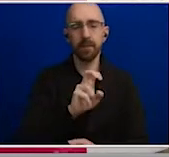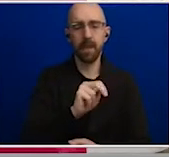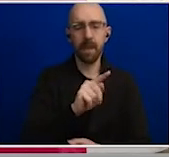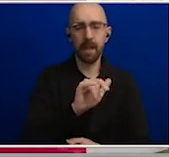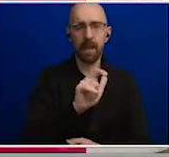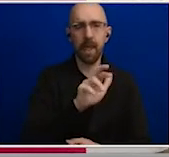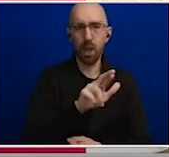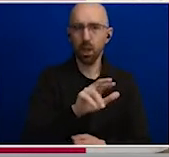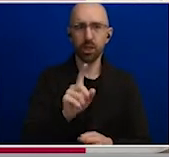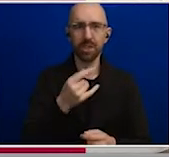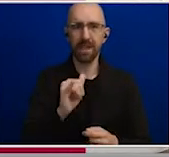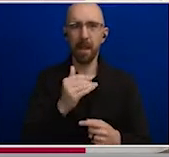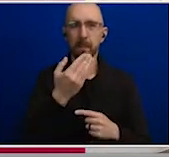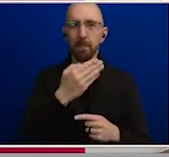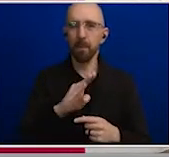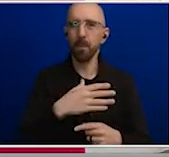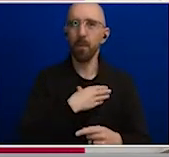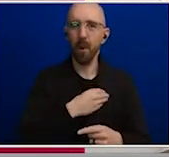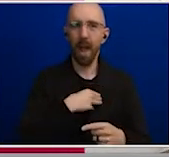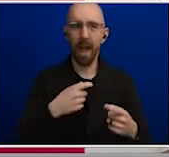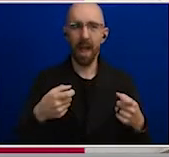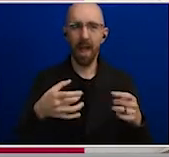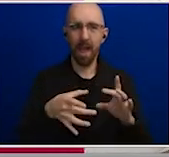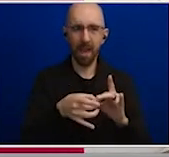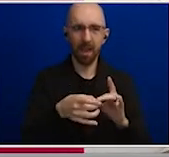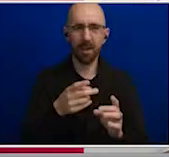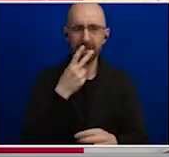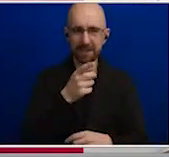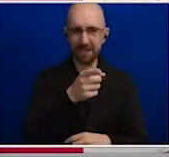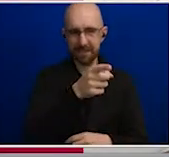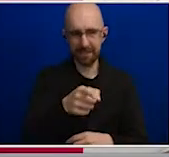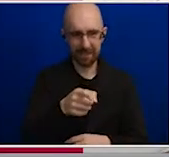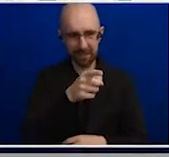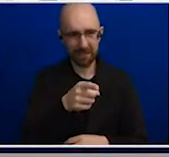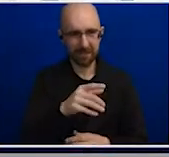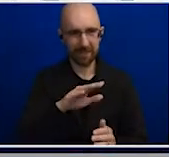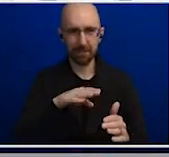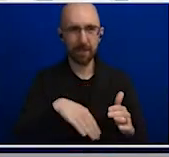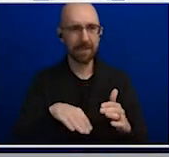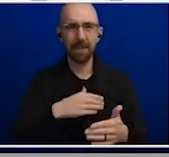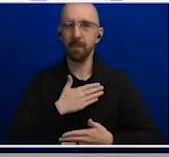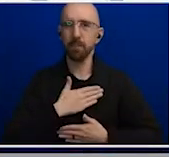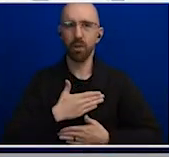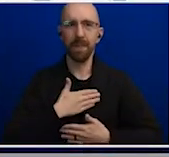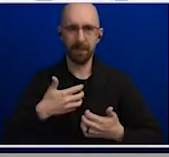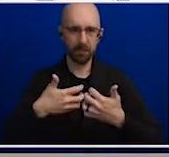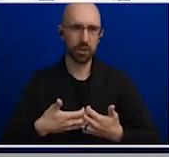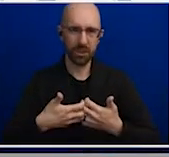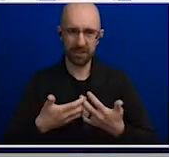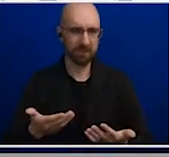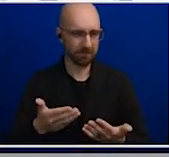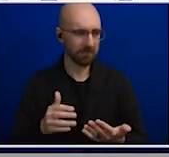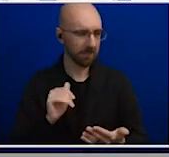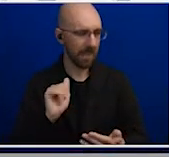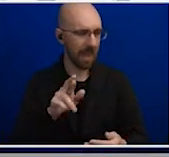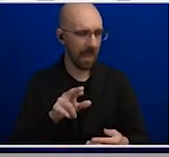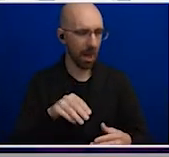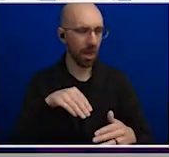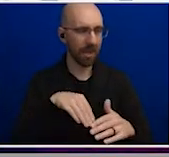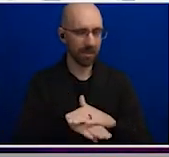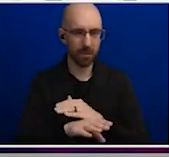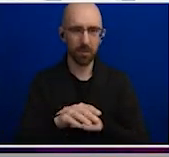white circuit that you see there going from, it's essentially a breathing machine that breathes air into the patient's